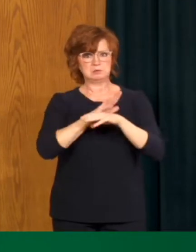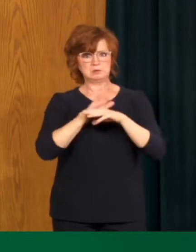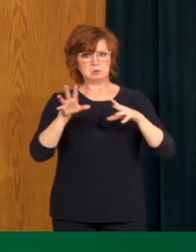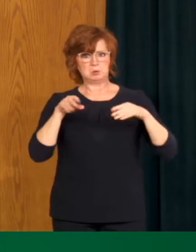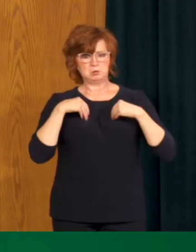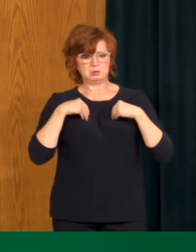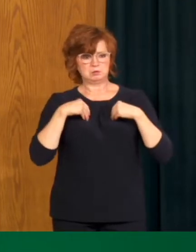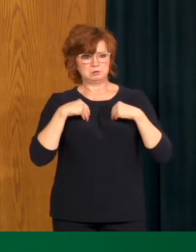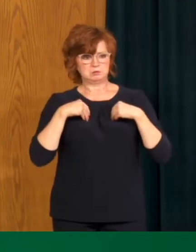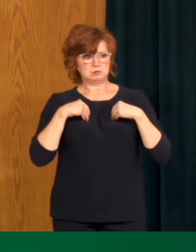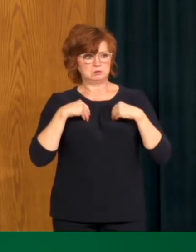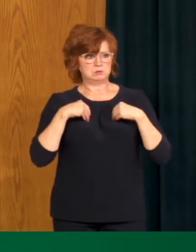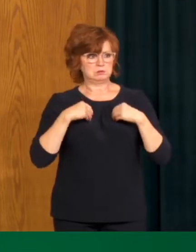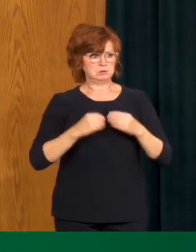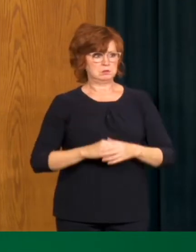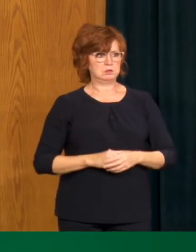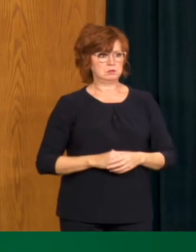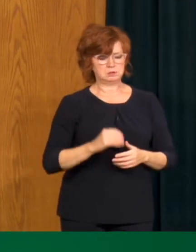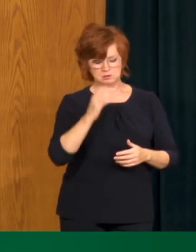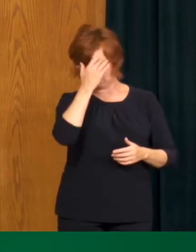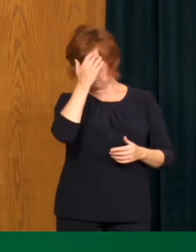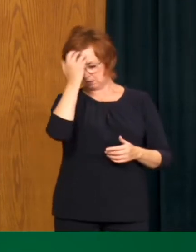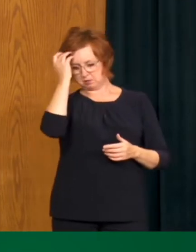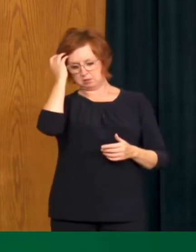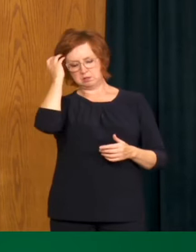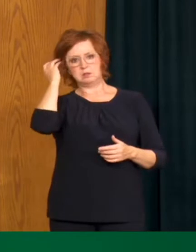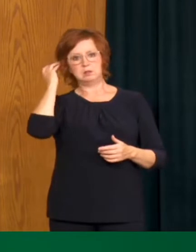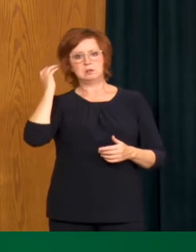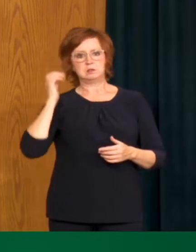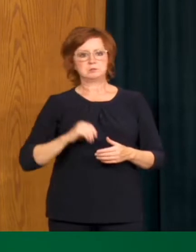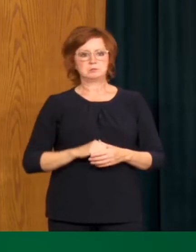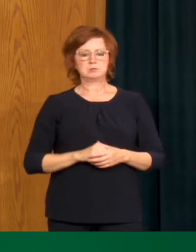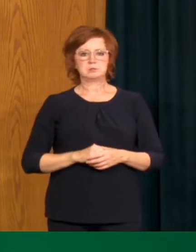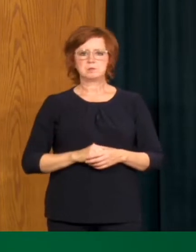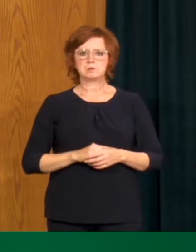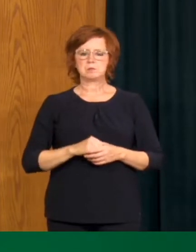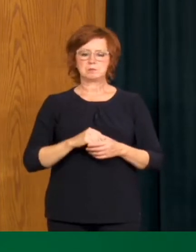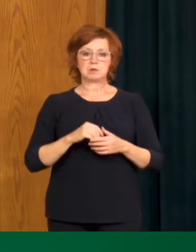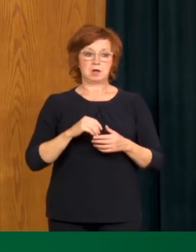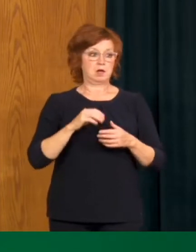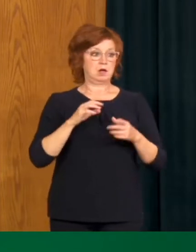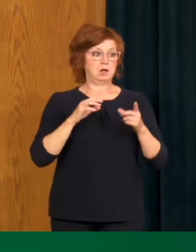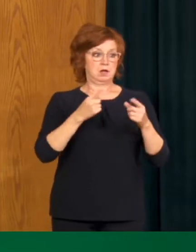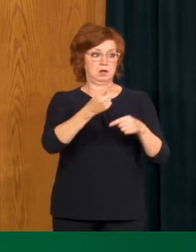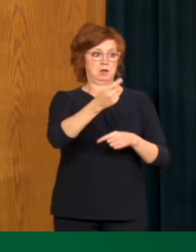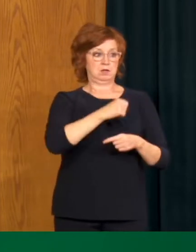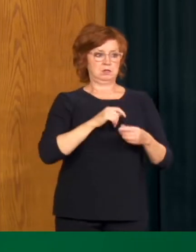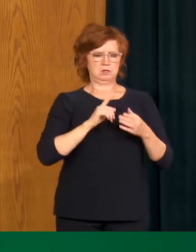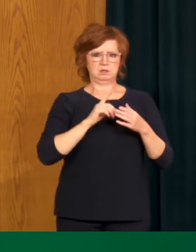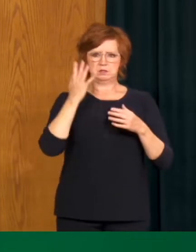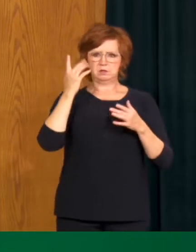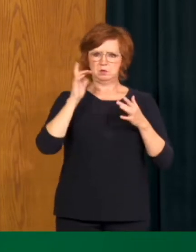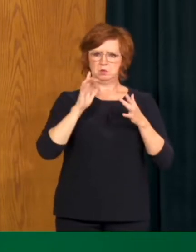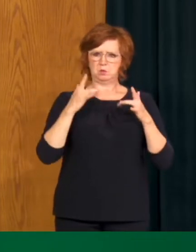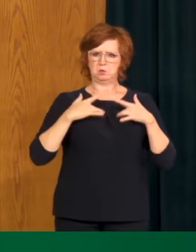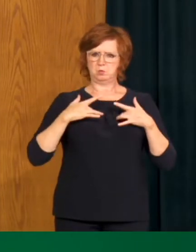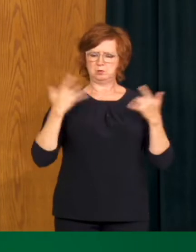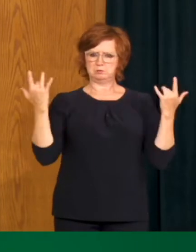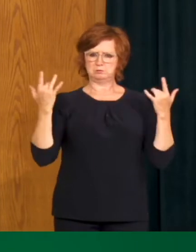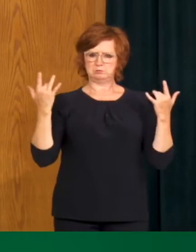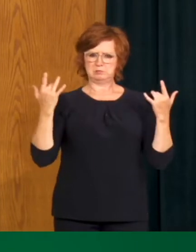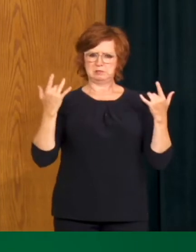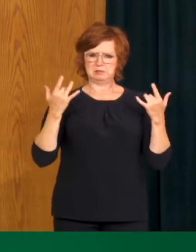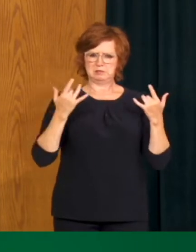What went wrong with this, as far as it getting to many different communities? Was there not enough communication? Was there a lack of